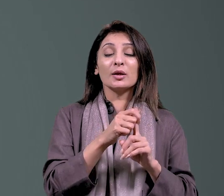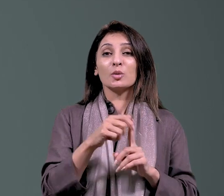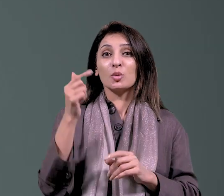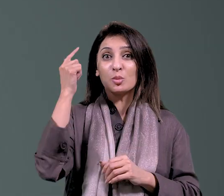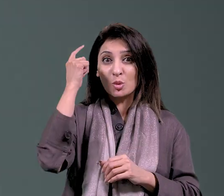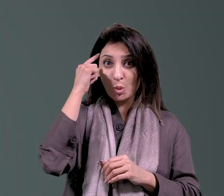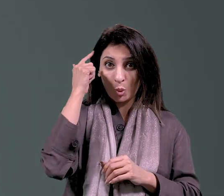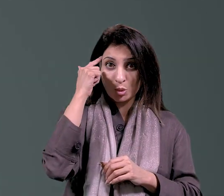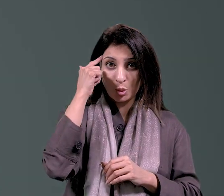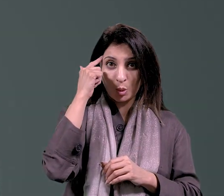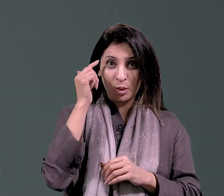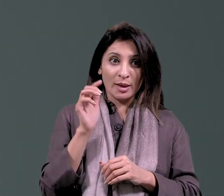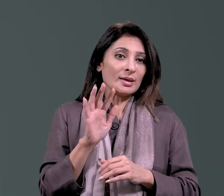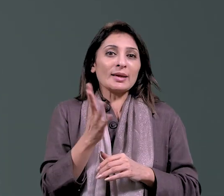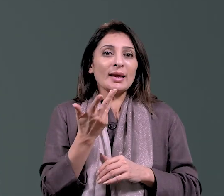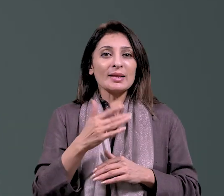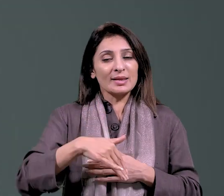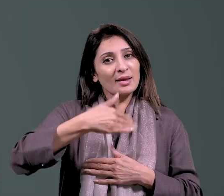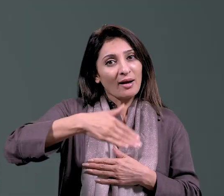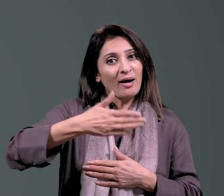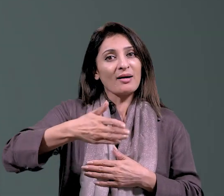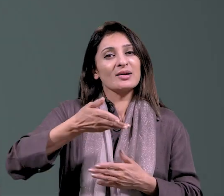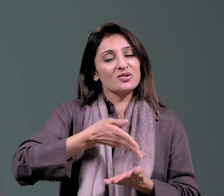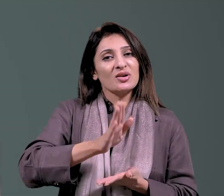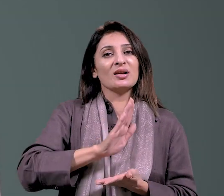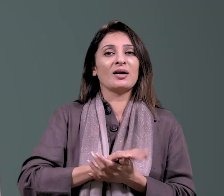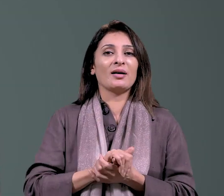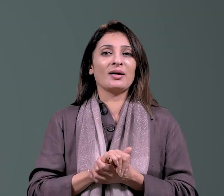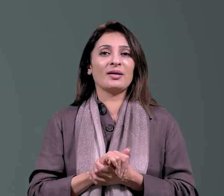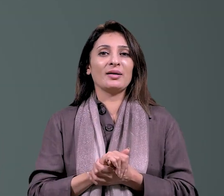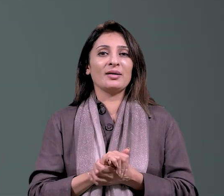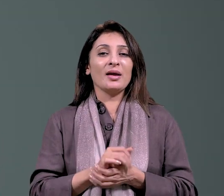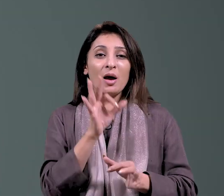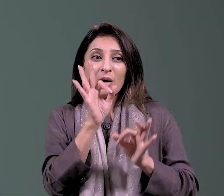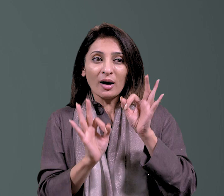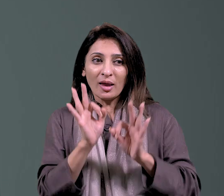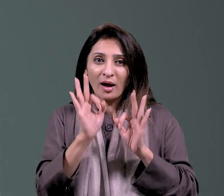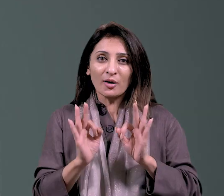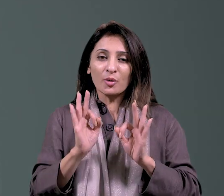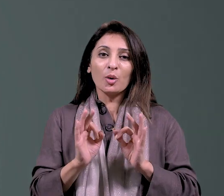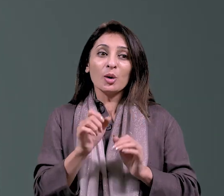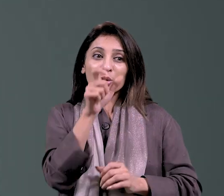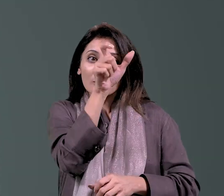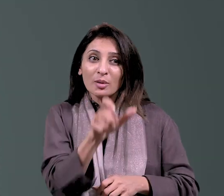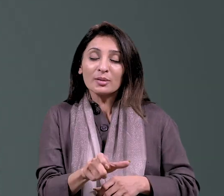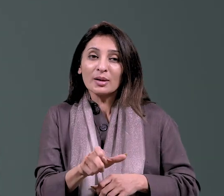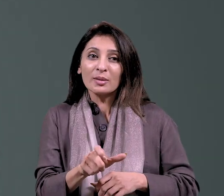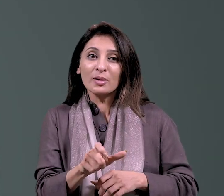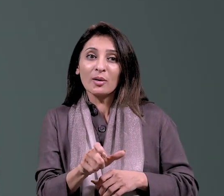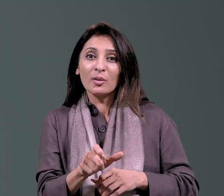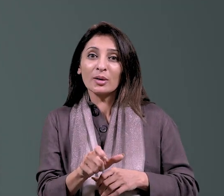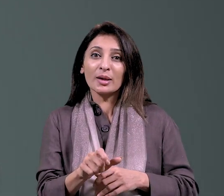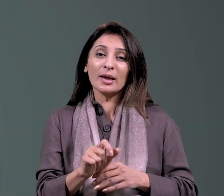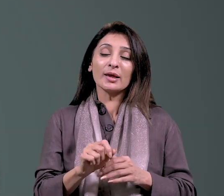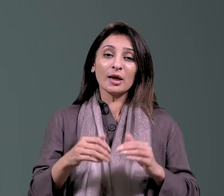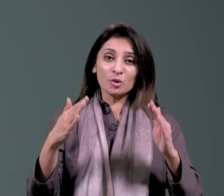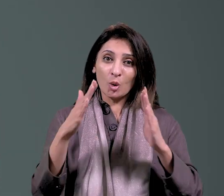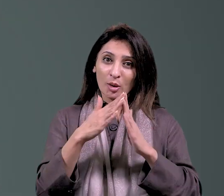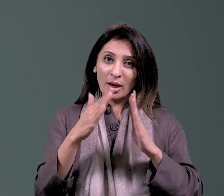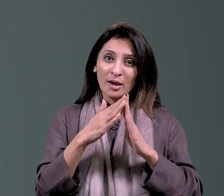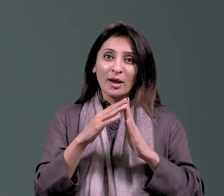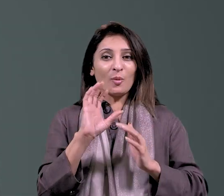you wised up to the impending doom. Be careful, or humanity's eternal